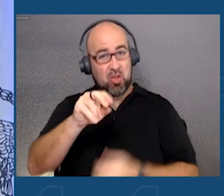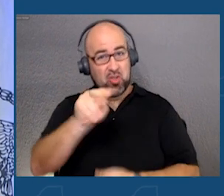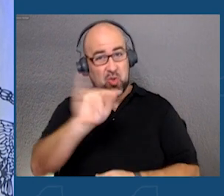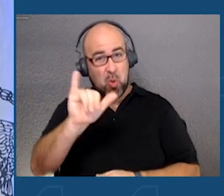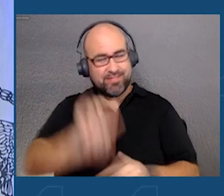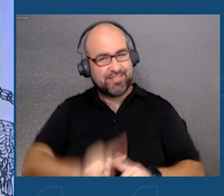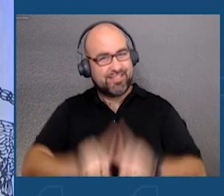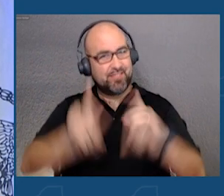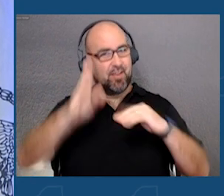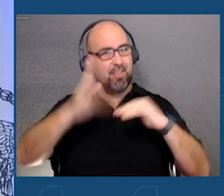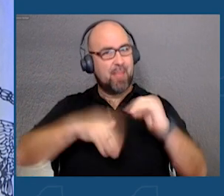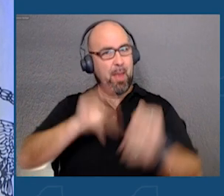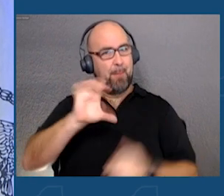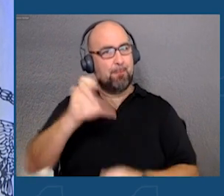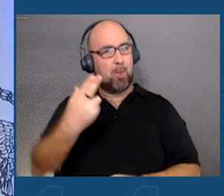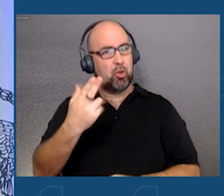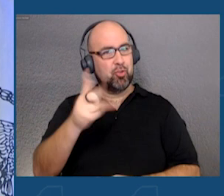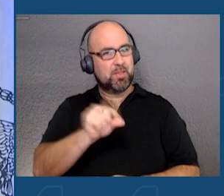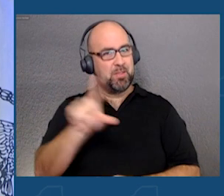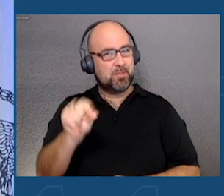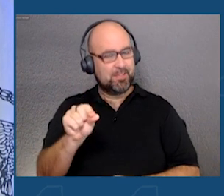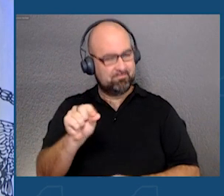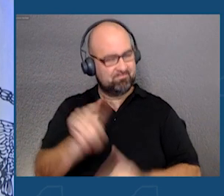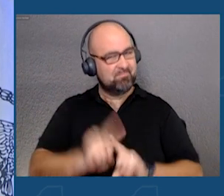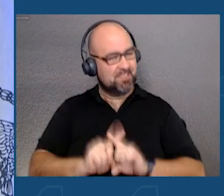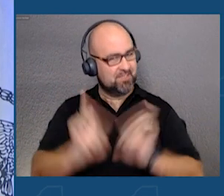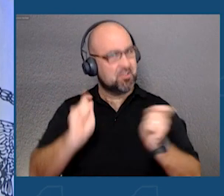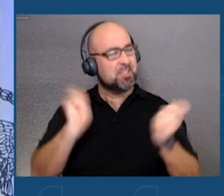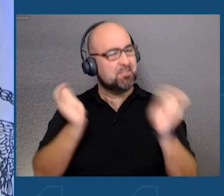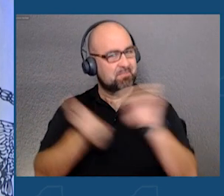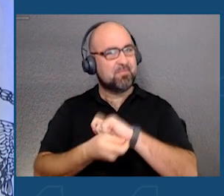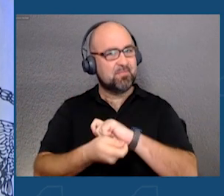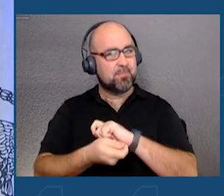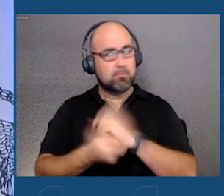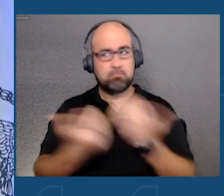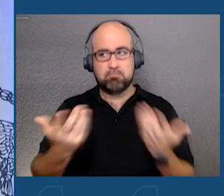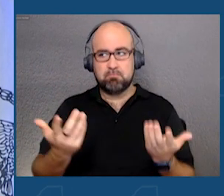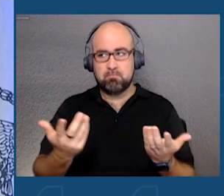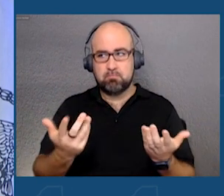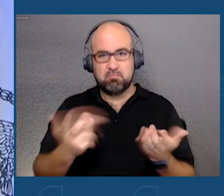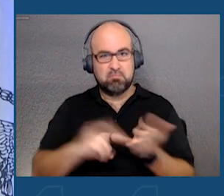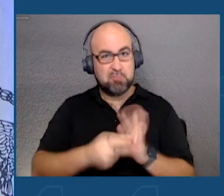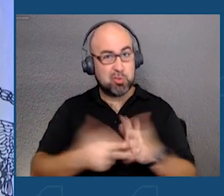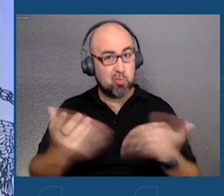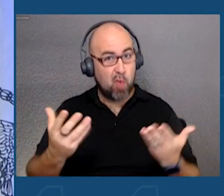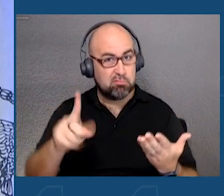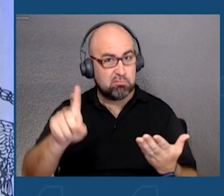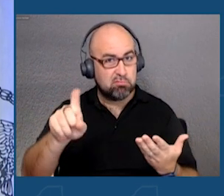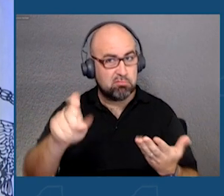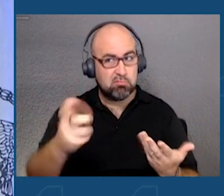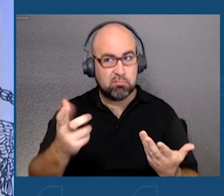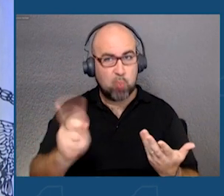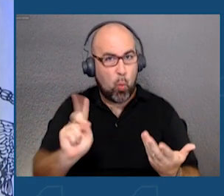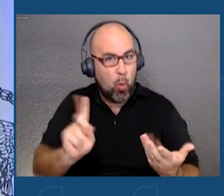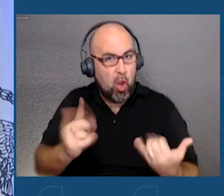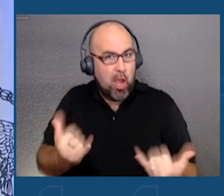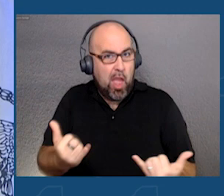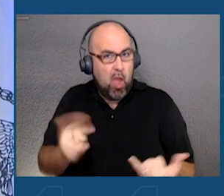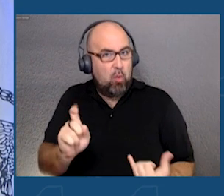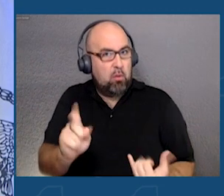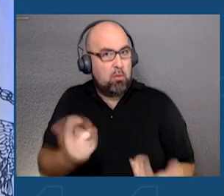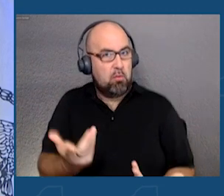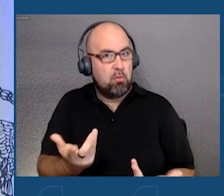March of 2020. But where are we? Where are we? Well, let's be real